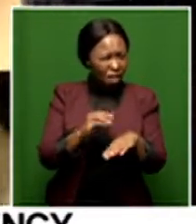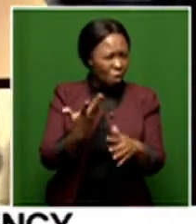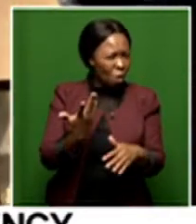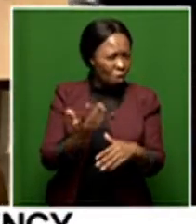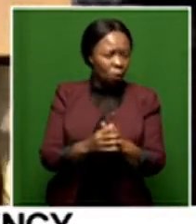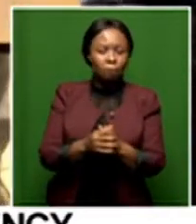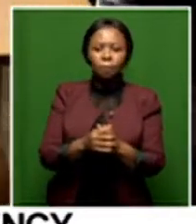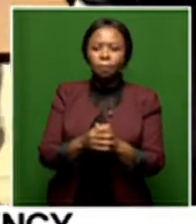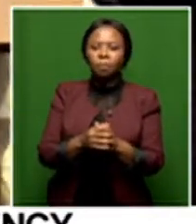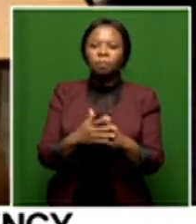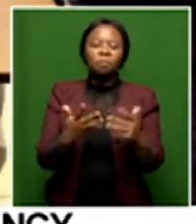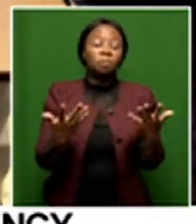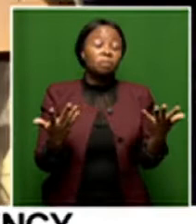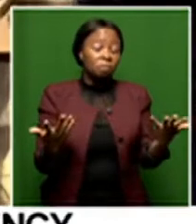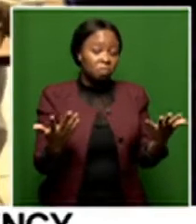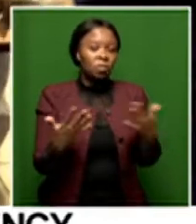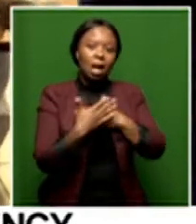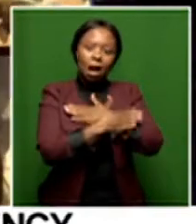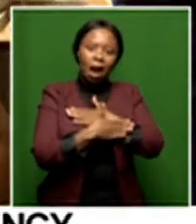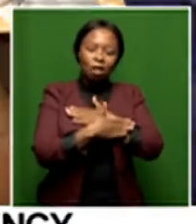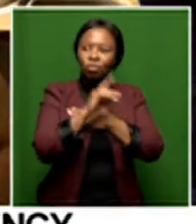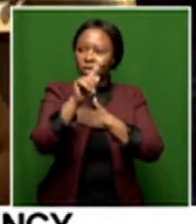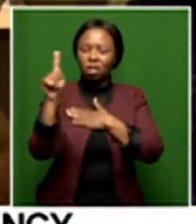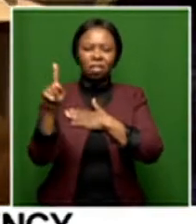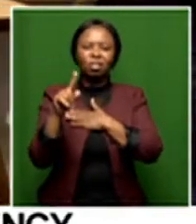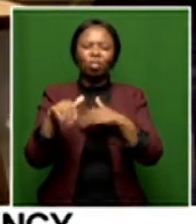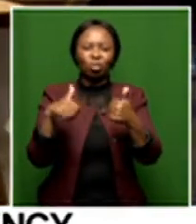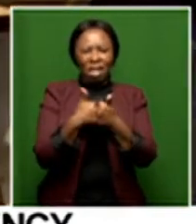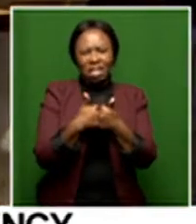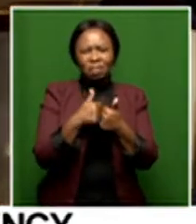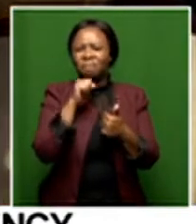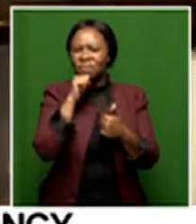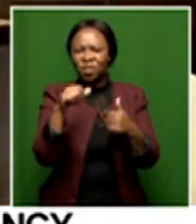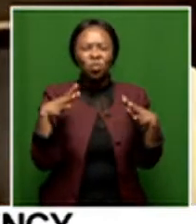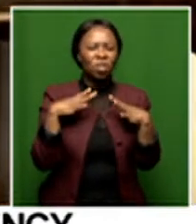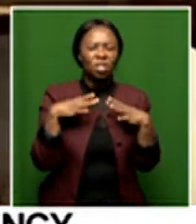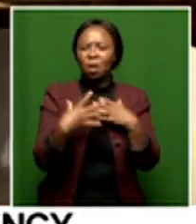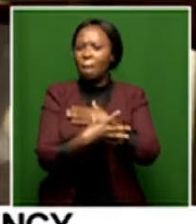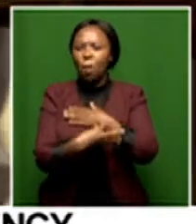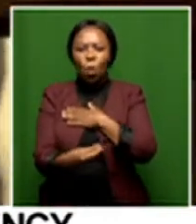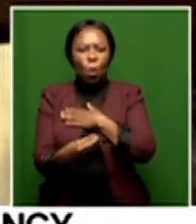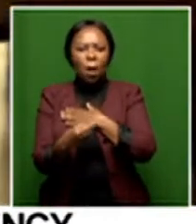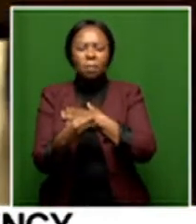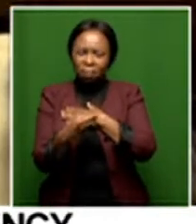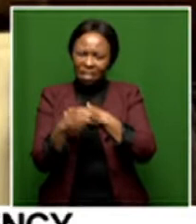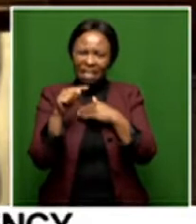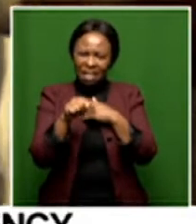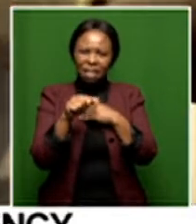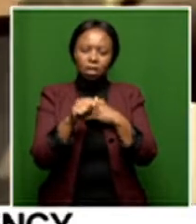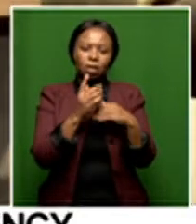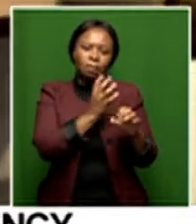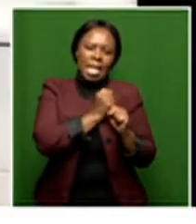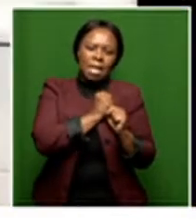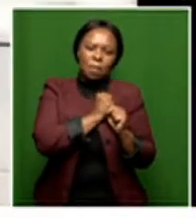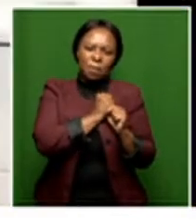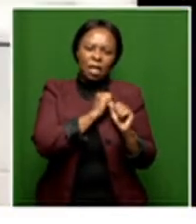Well, it is a challenge for any country, whether you're rich or poor. I mean, having these ultra-cold storage requirements is a challenge.